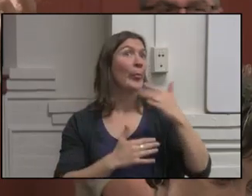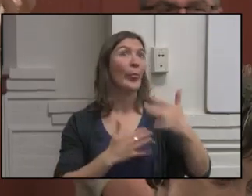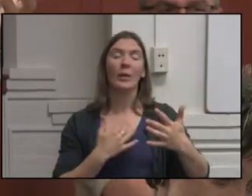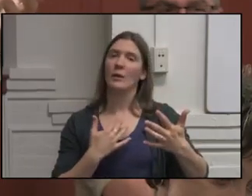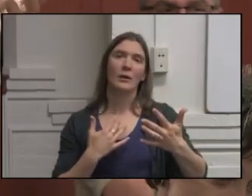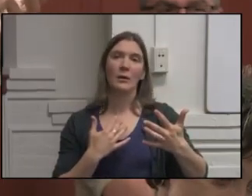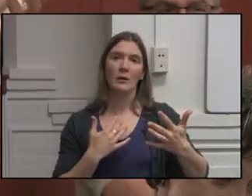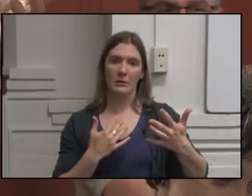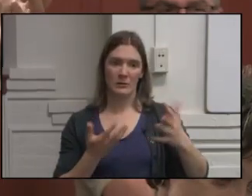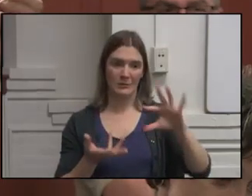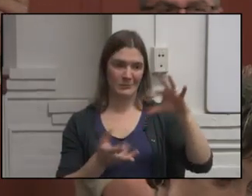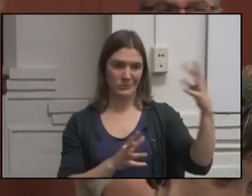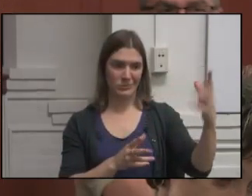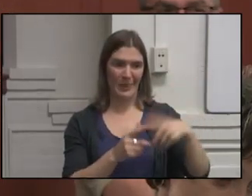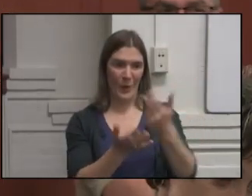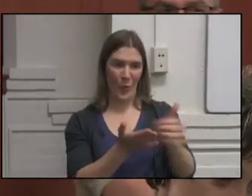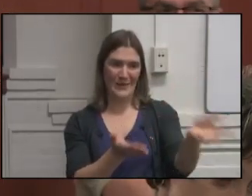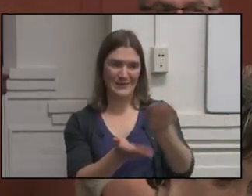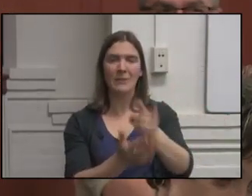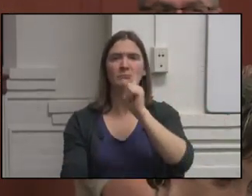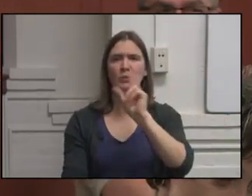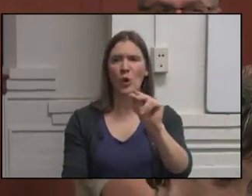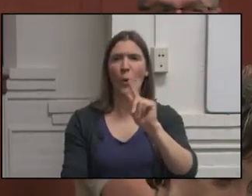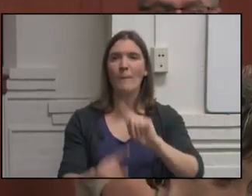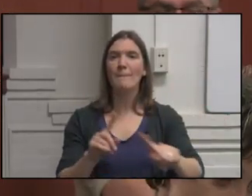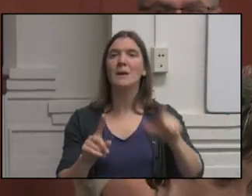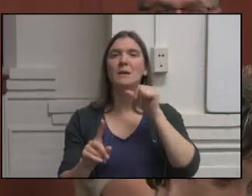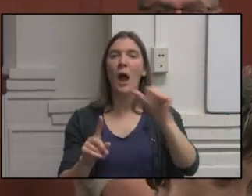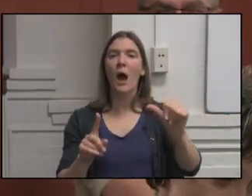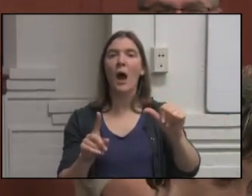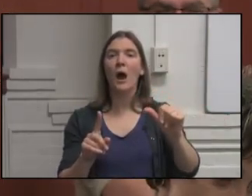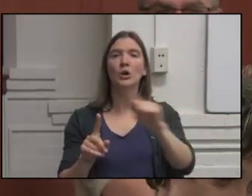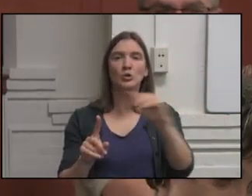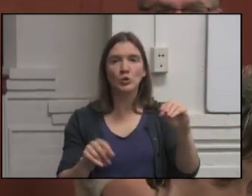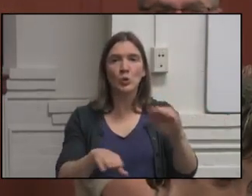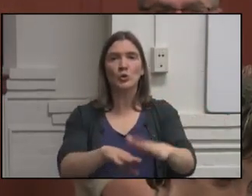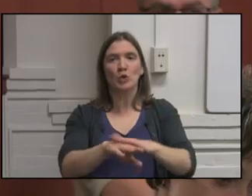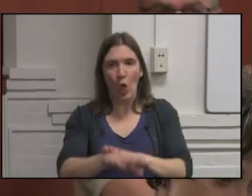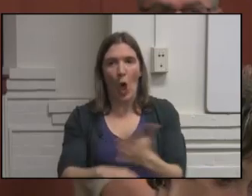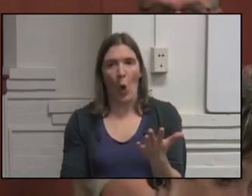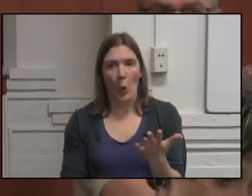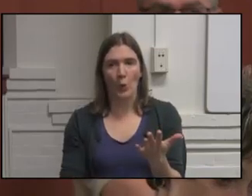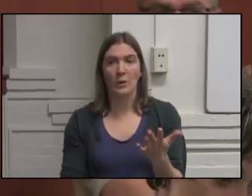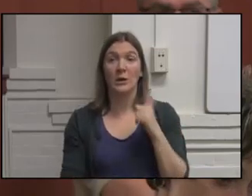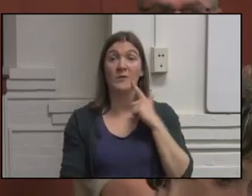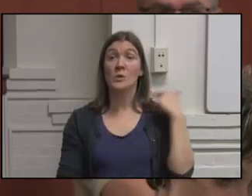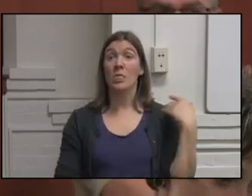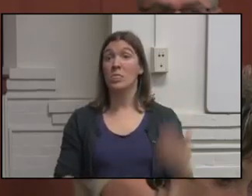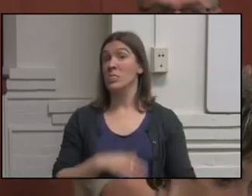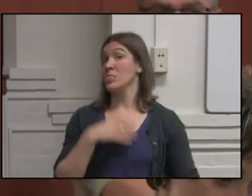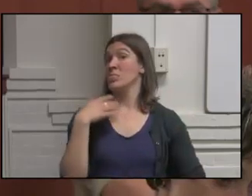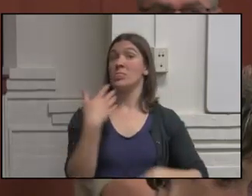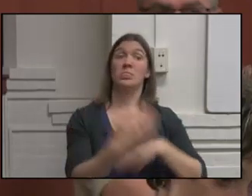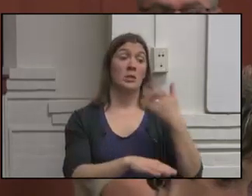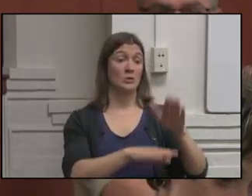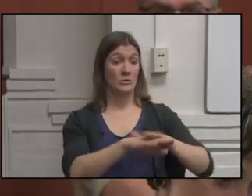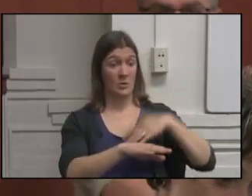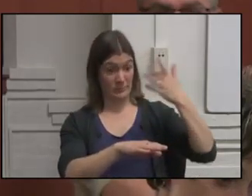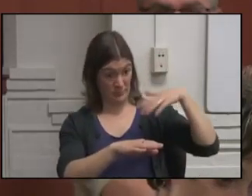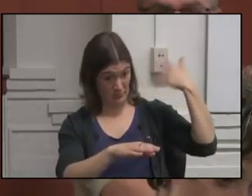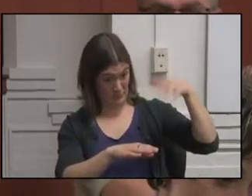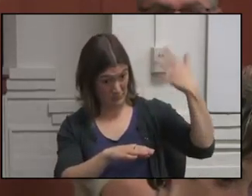that's going to end up being unproductive, but I do think we need to try and rush as well as we can, as quickly as we can, in order to